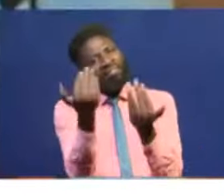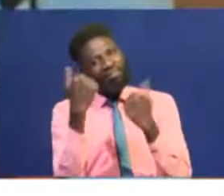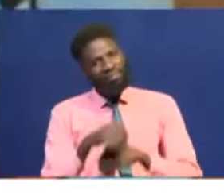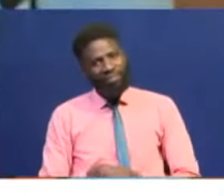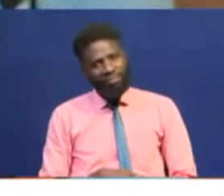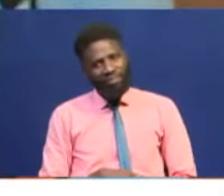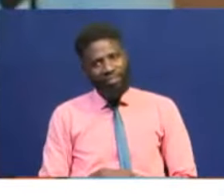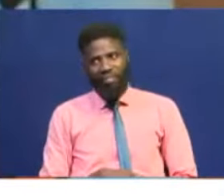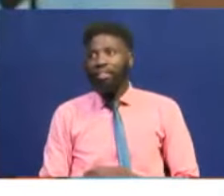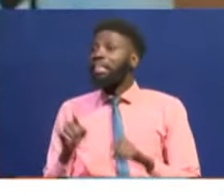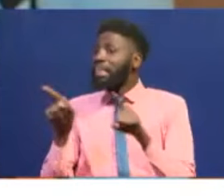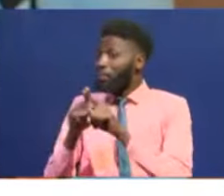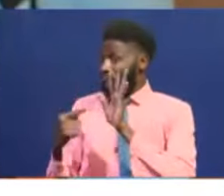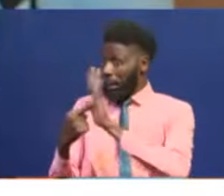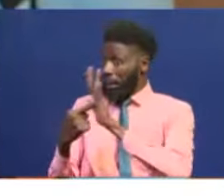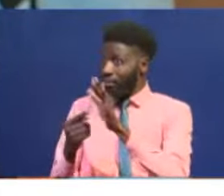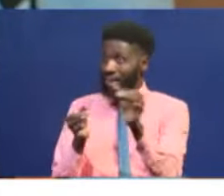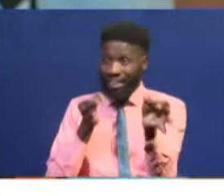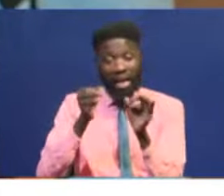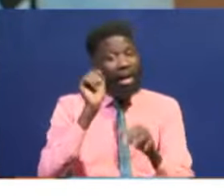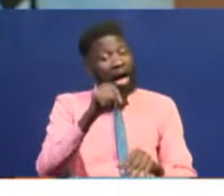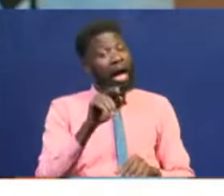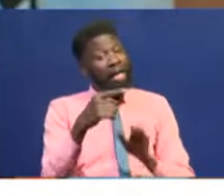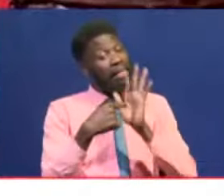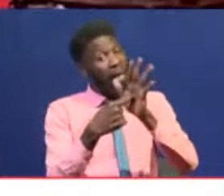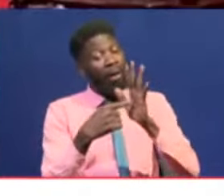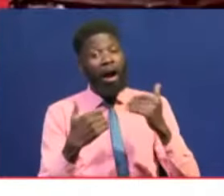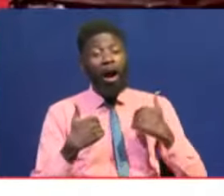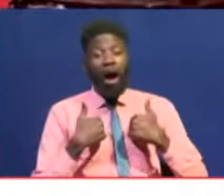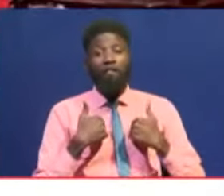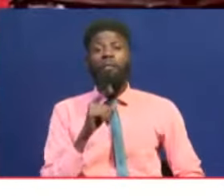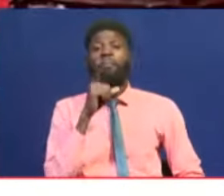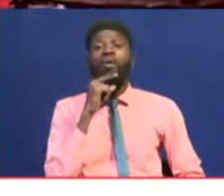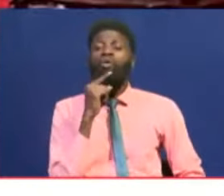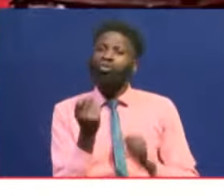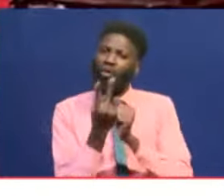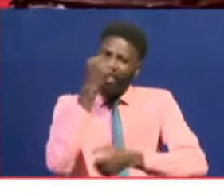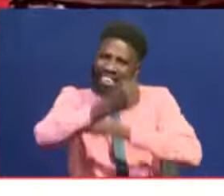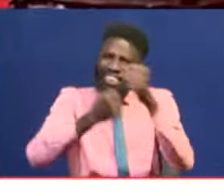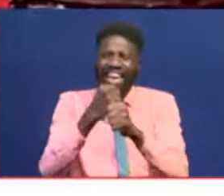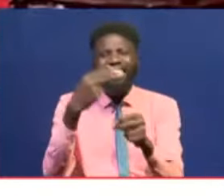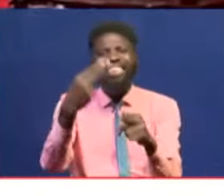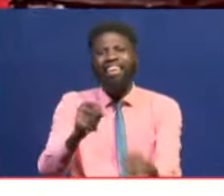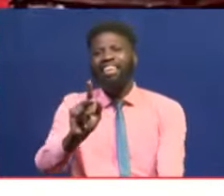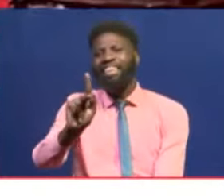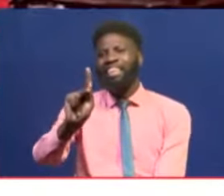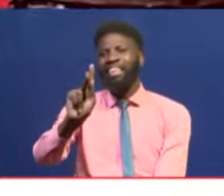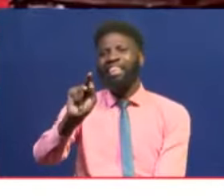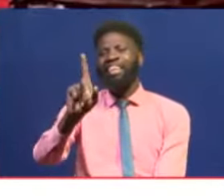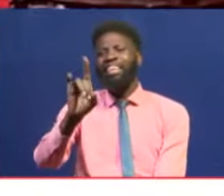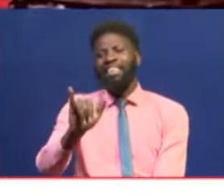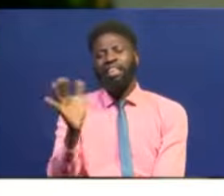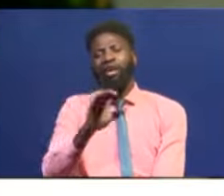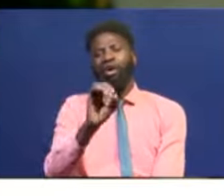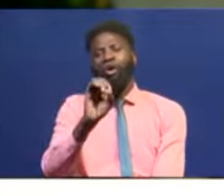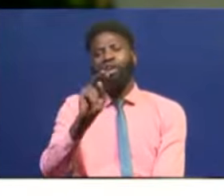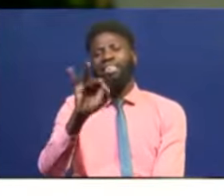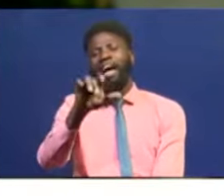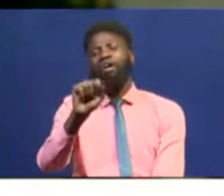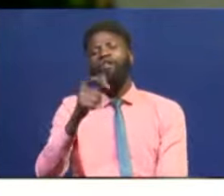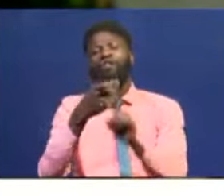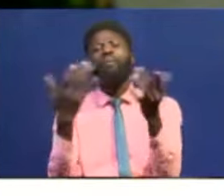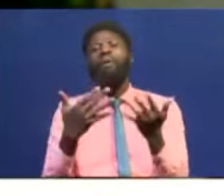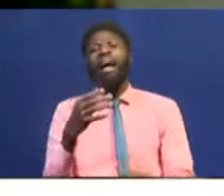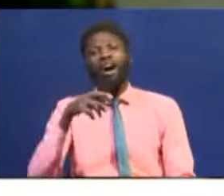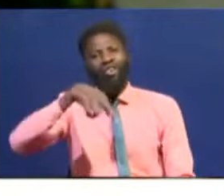tell you. And we could give examples, Your Excellency. There is a 12-year-old boy, Kennedy Onyango, from Rongai, whose mother